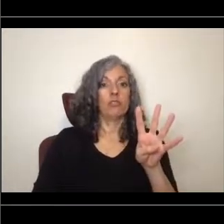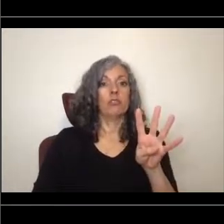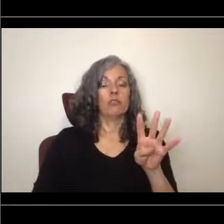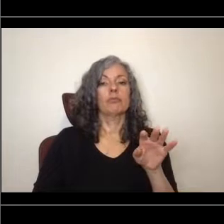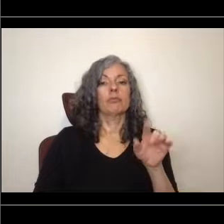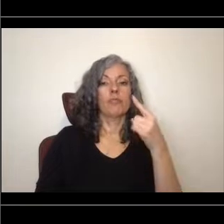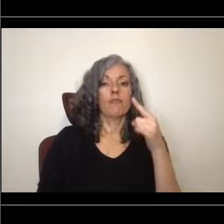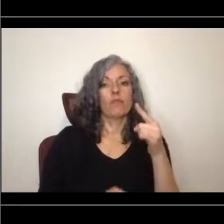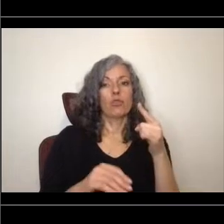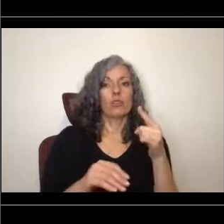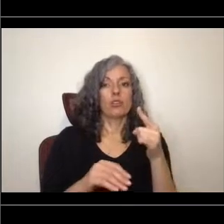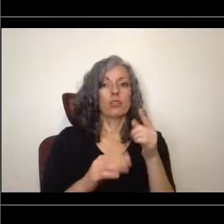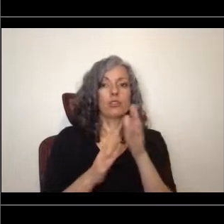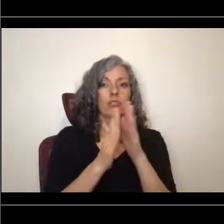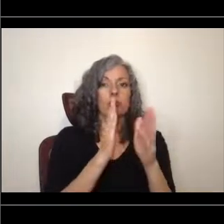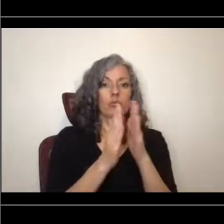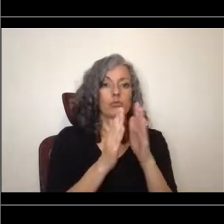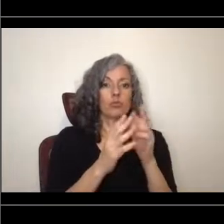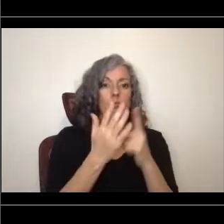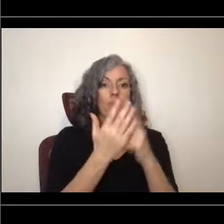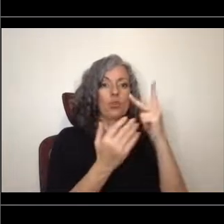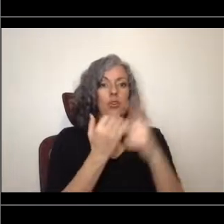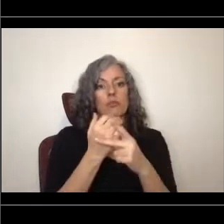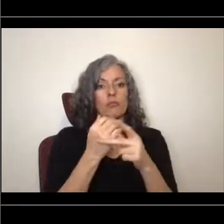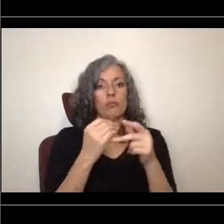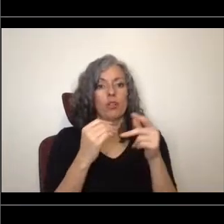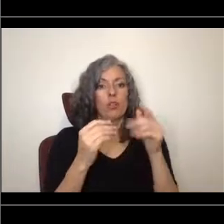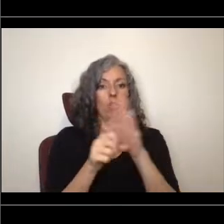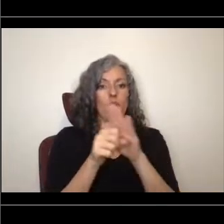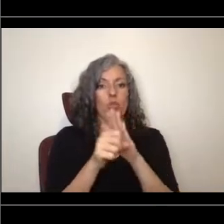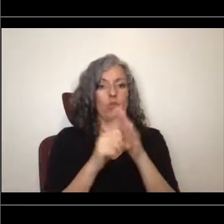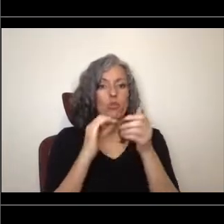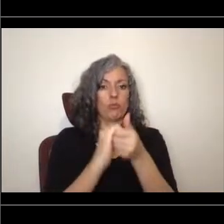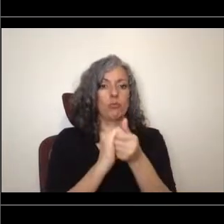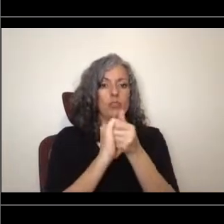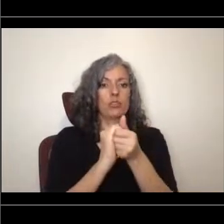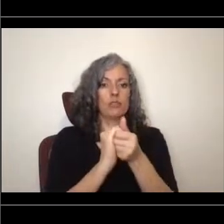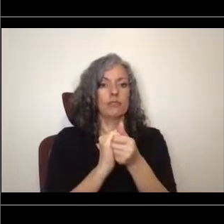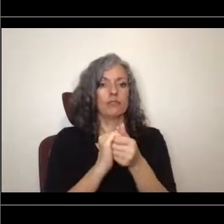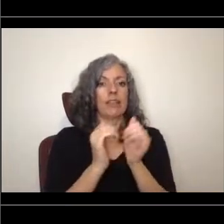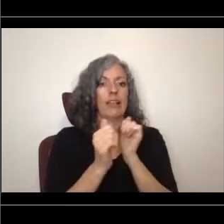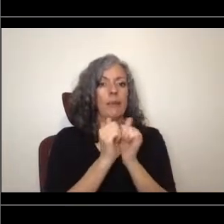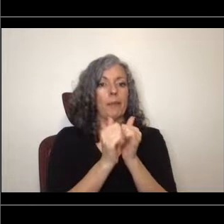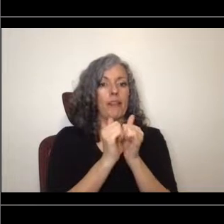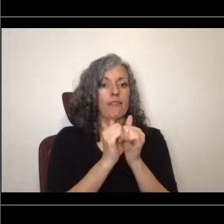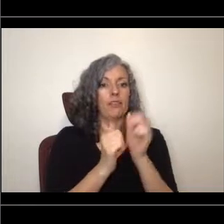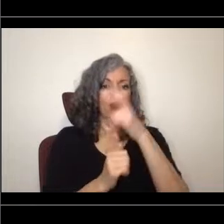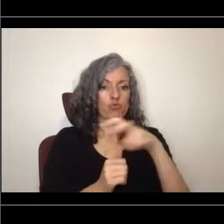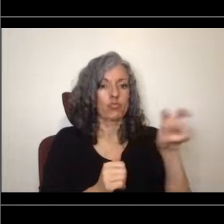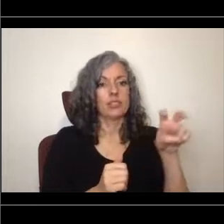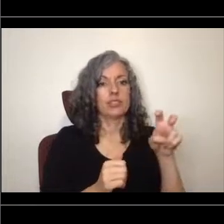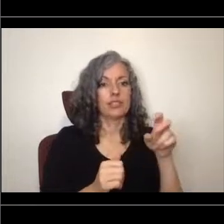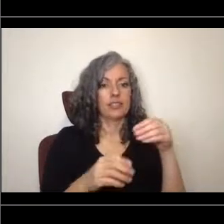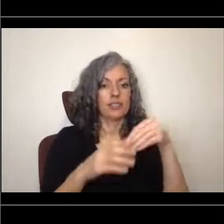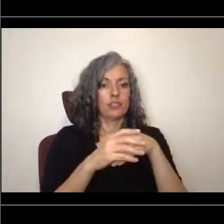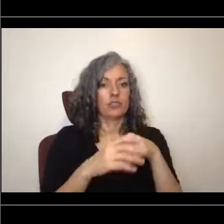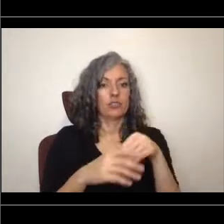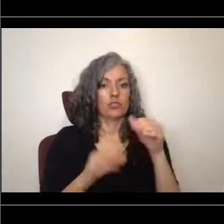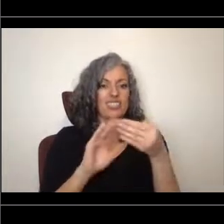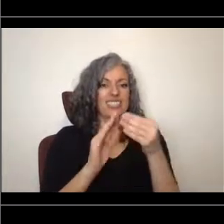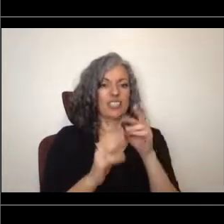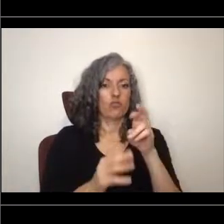Corridors program, local partnership program, formulaic and competitive, and Transit and Intercity Rail Capital Program